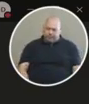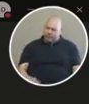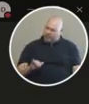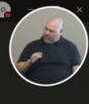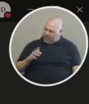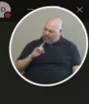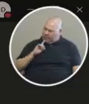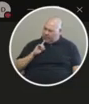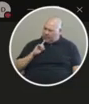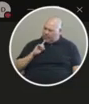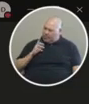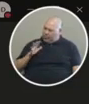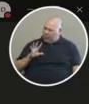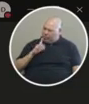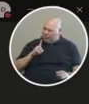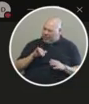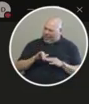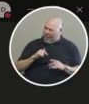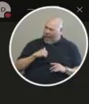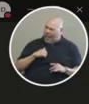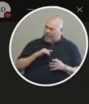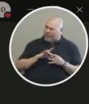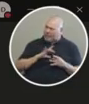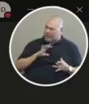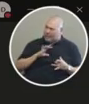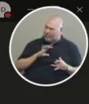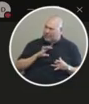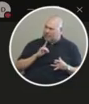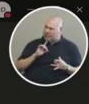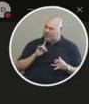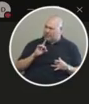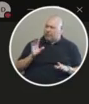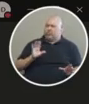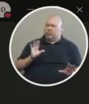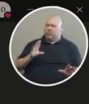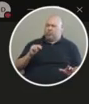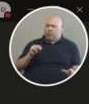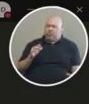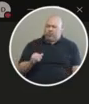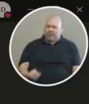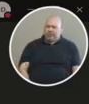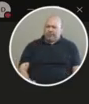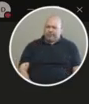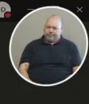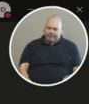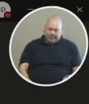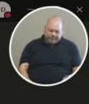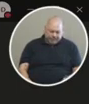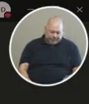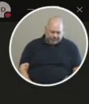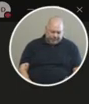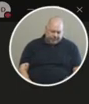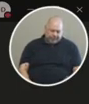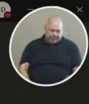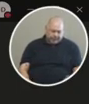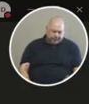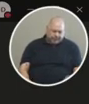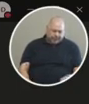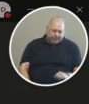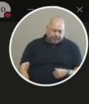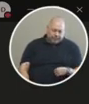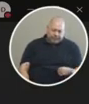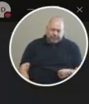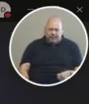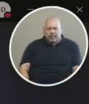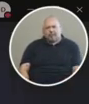been answered yet, Representative Schwartzman? Because I got disconnected for a quick second. No, Okay. no other questions. Okay, this might be No,